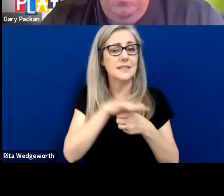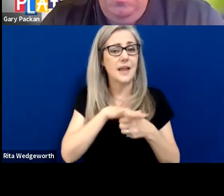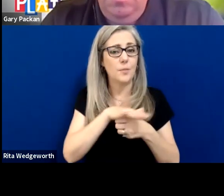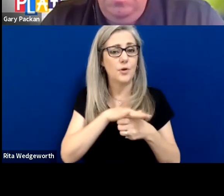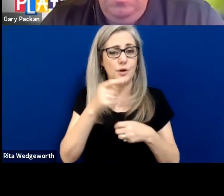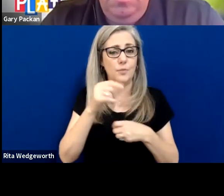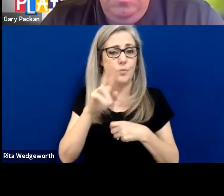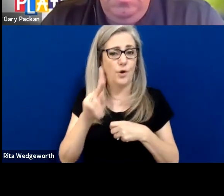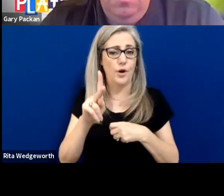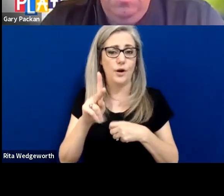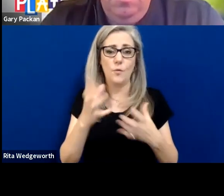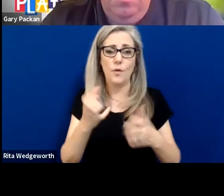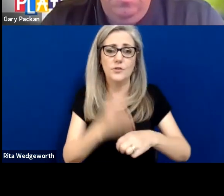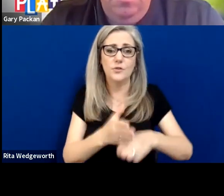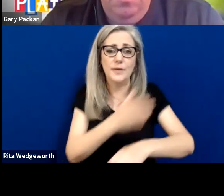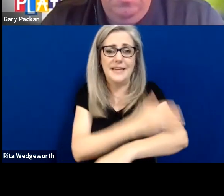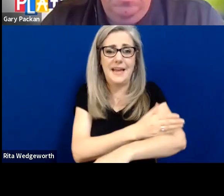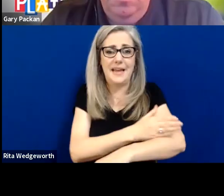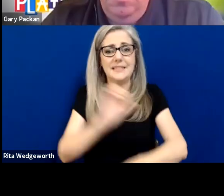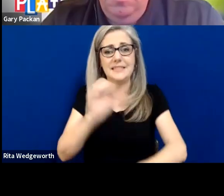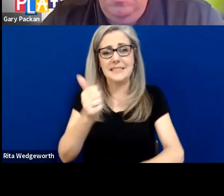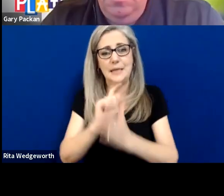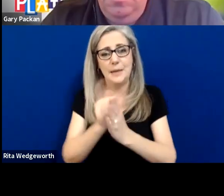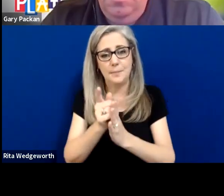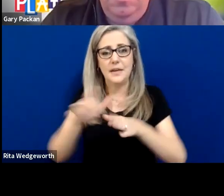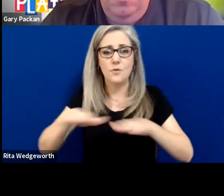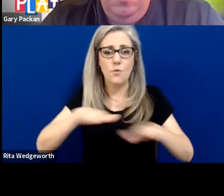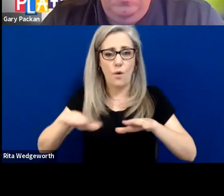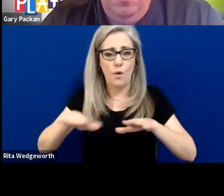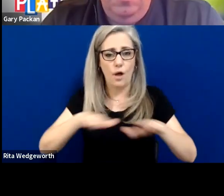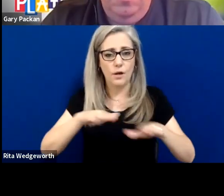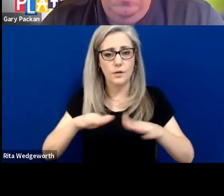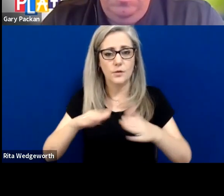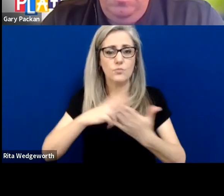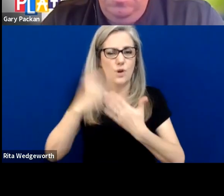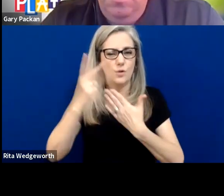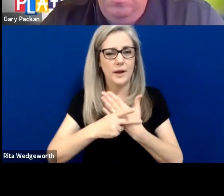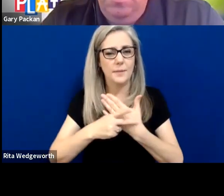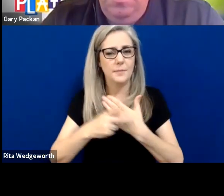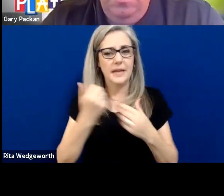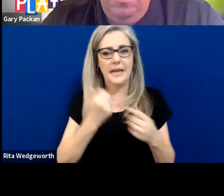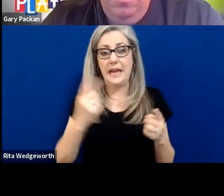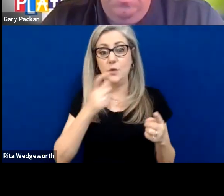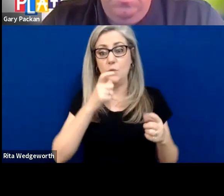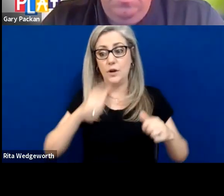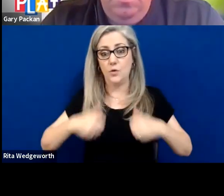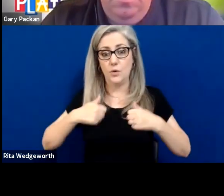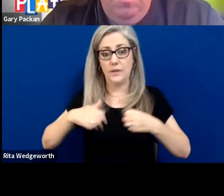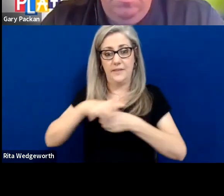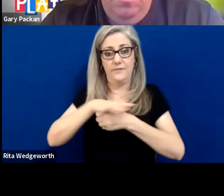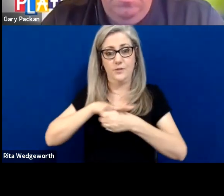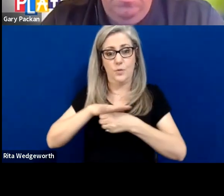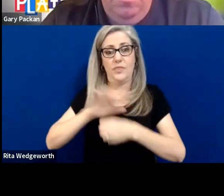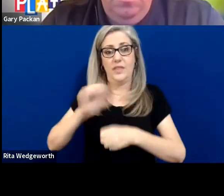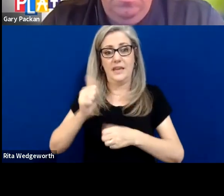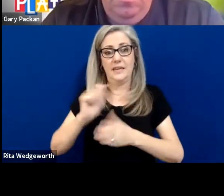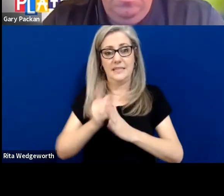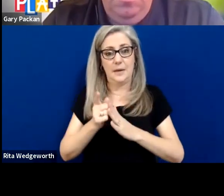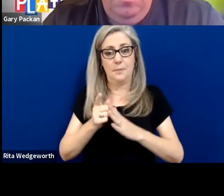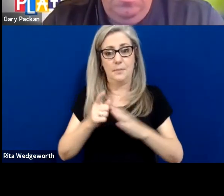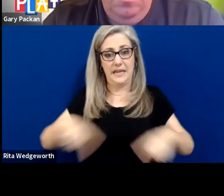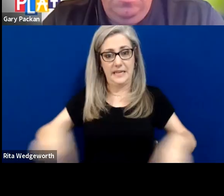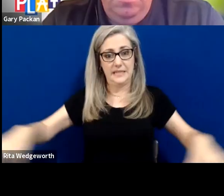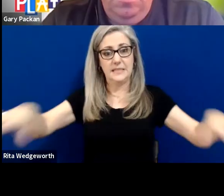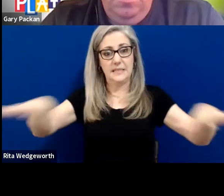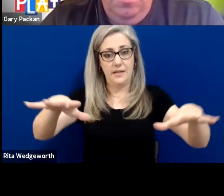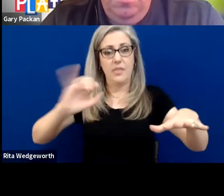really to enhance that 10-minute walk. So the idea would be anyone living within a 10-minute walk. That's who we're really going after for